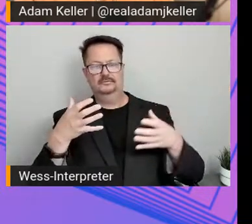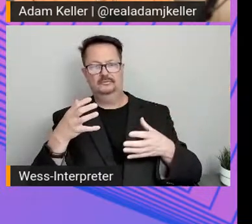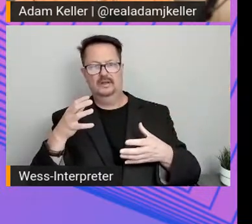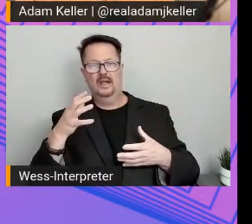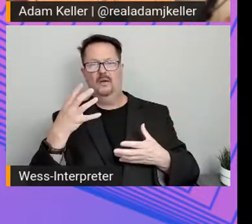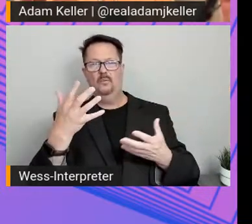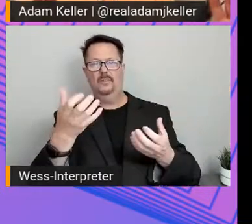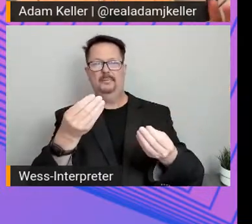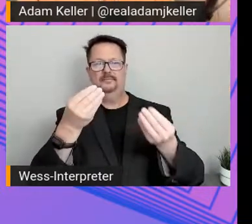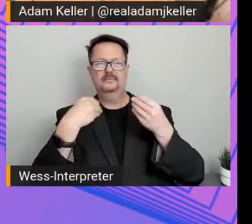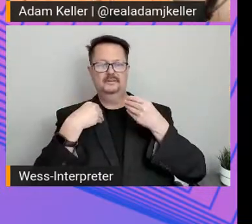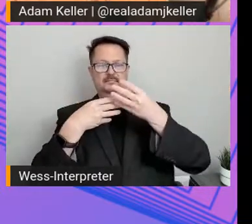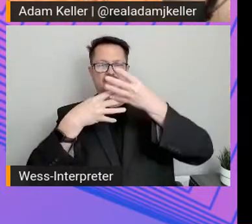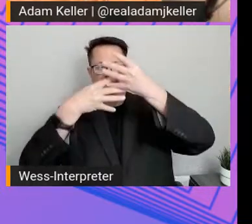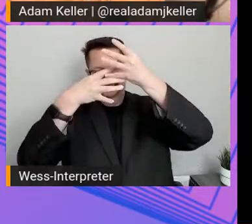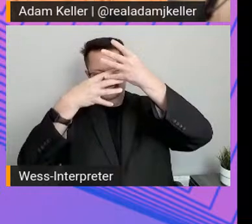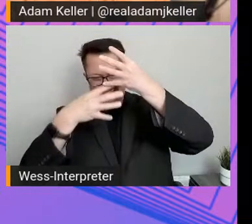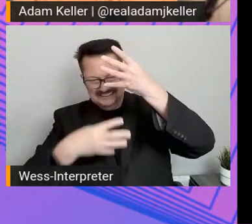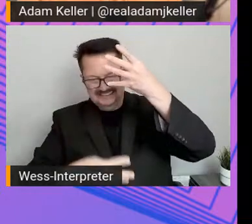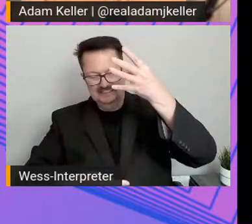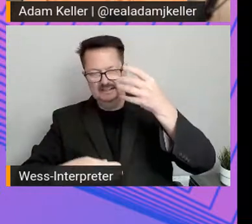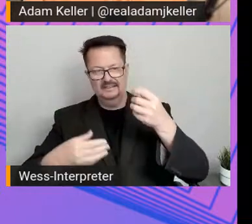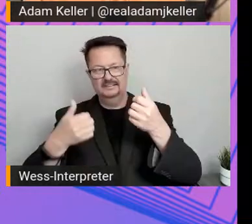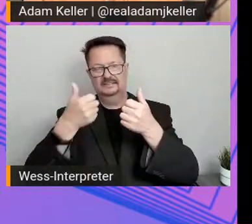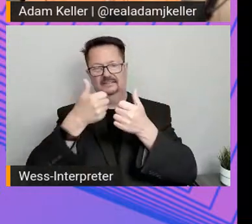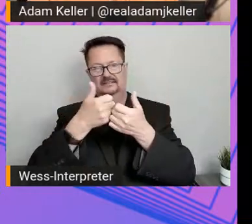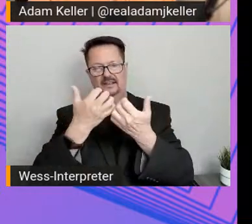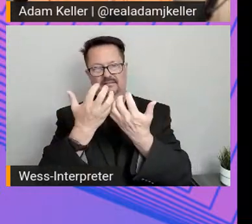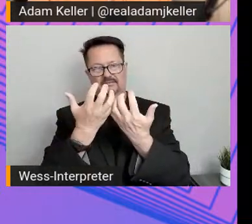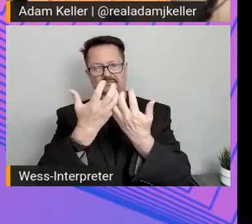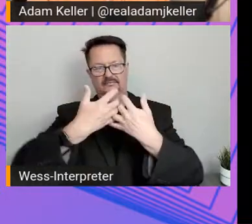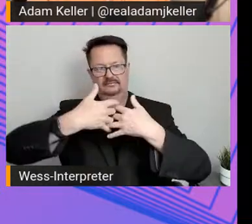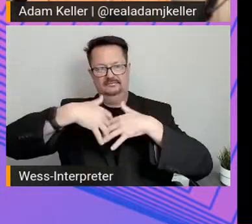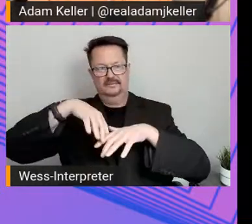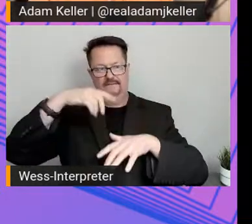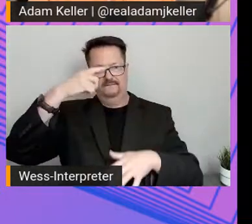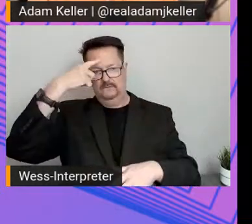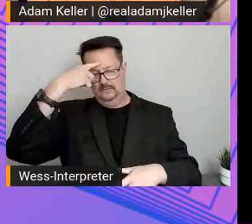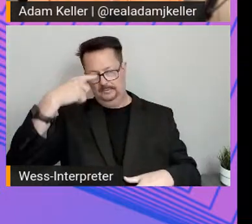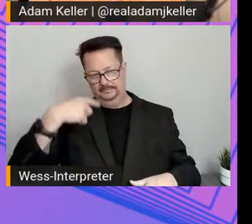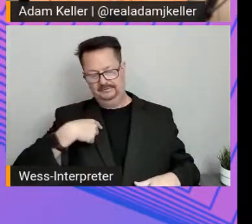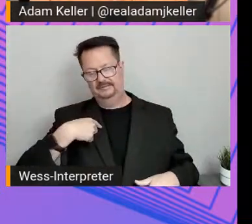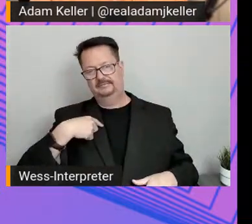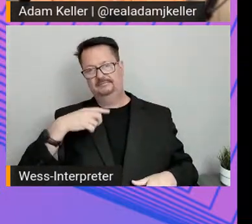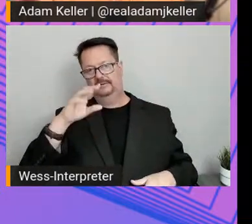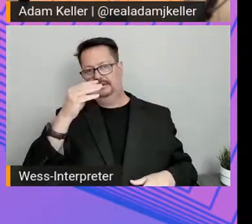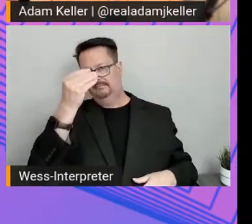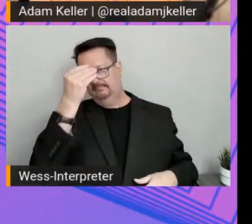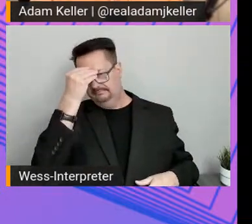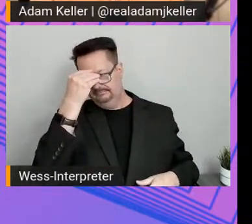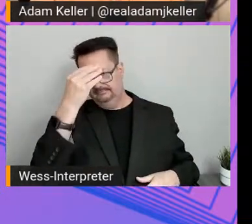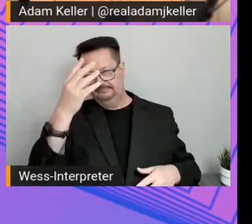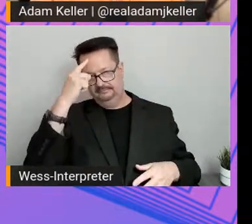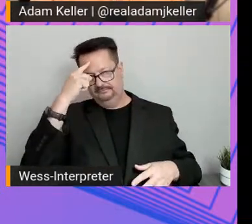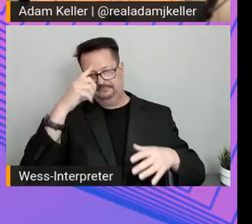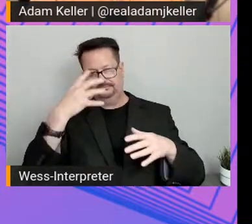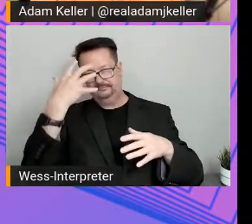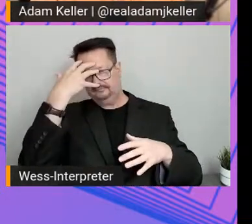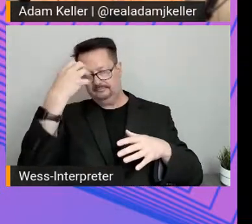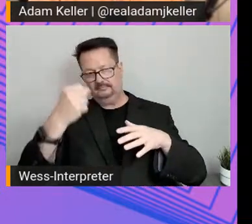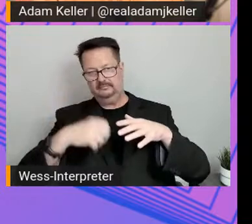the opinion and build everything for me. All I'm going to do is say, here's the memory limit that I